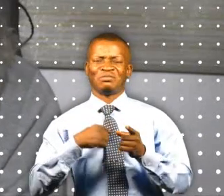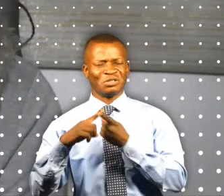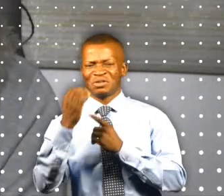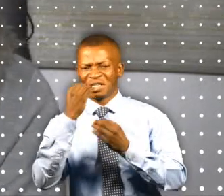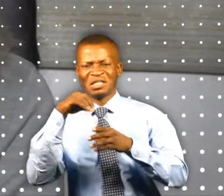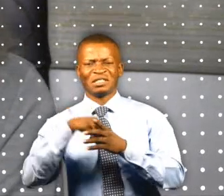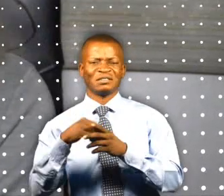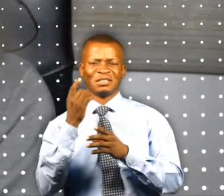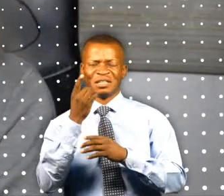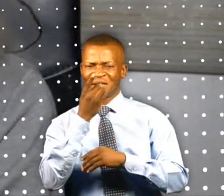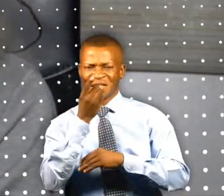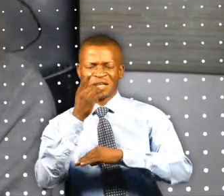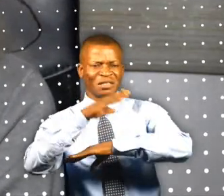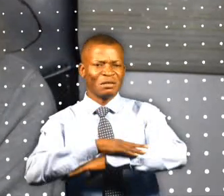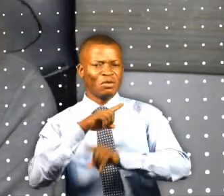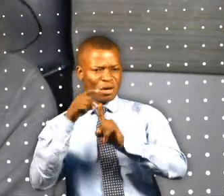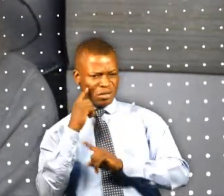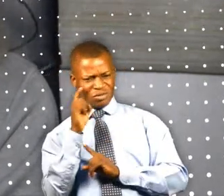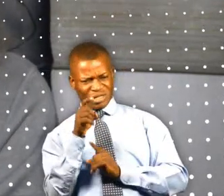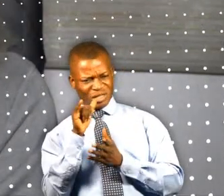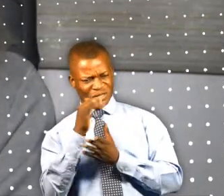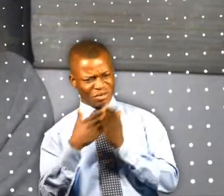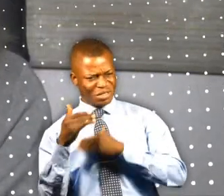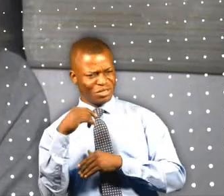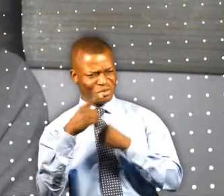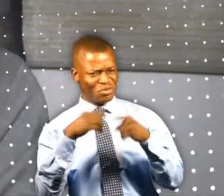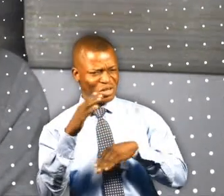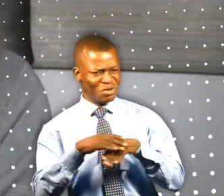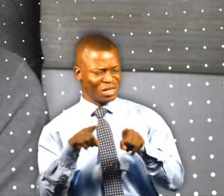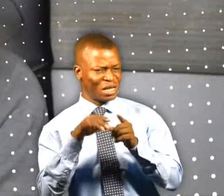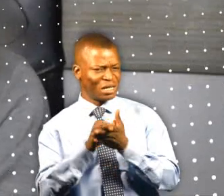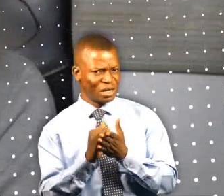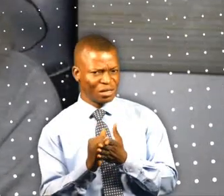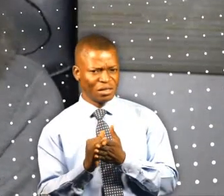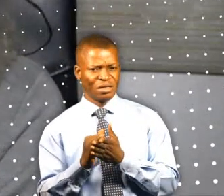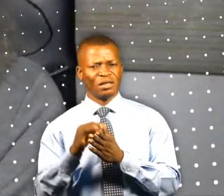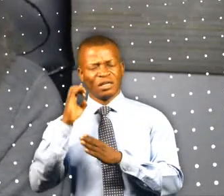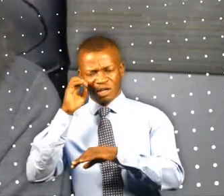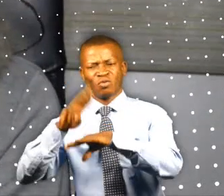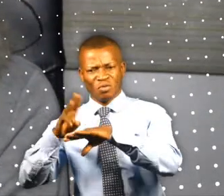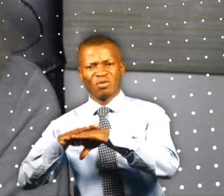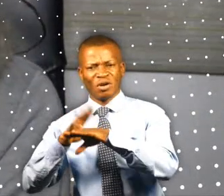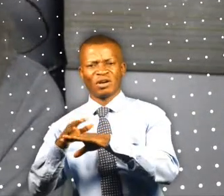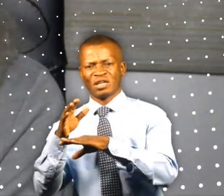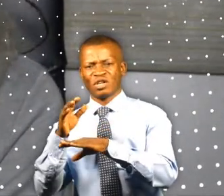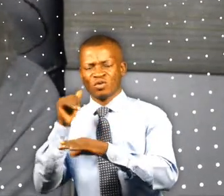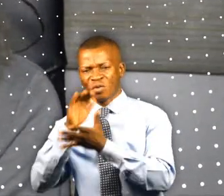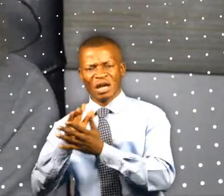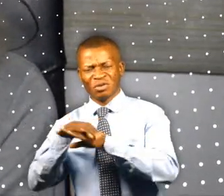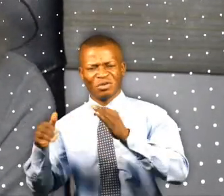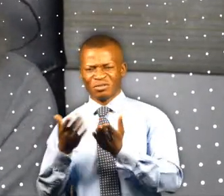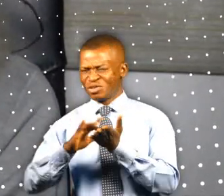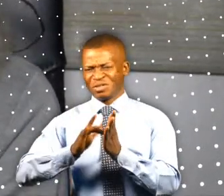table. She pursued me. So when he noticed that something is going on like that, so he have to warn her that